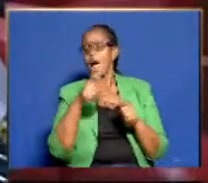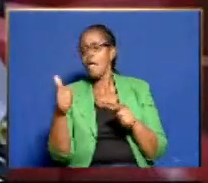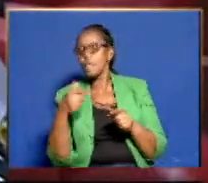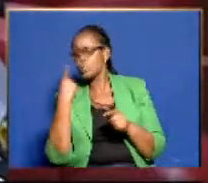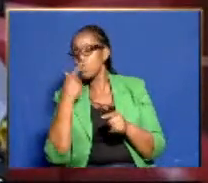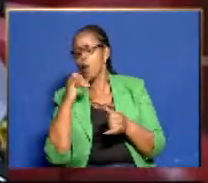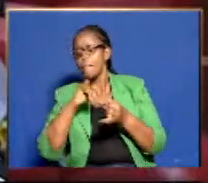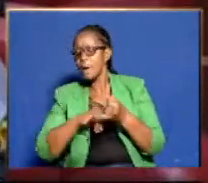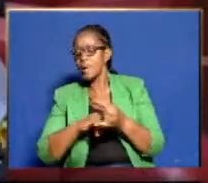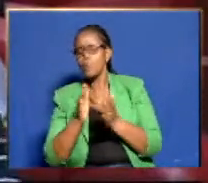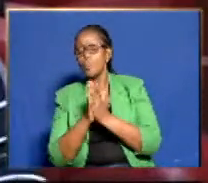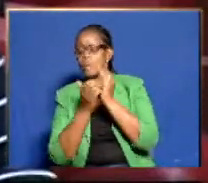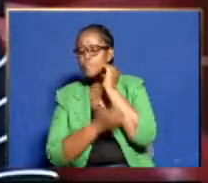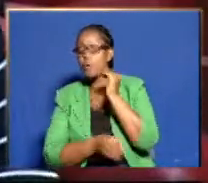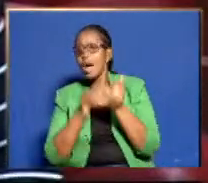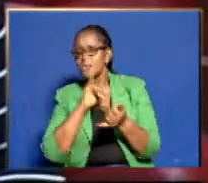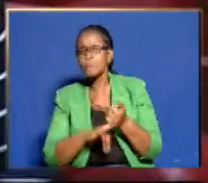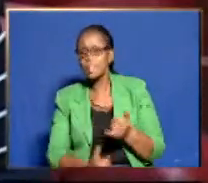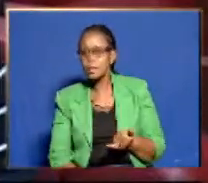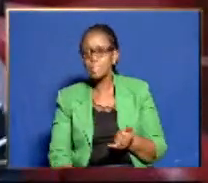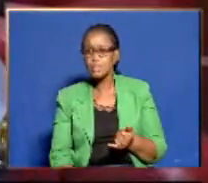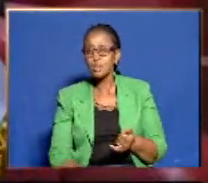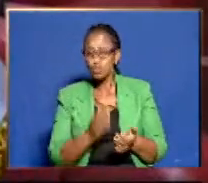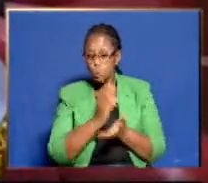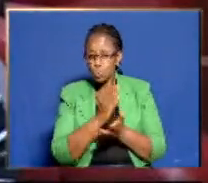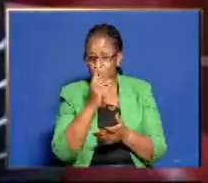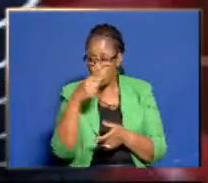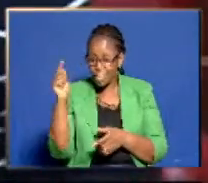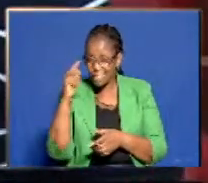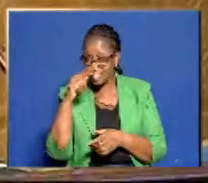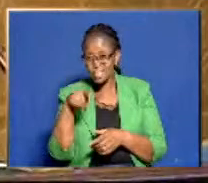husbands. So is it in order to mislead this House?